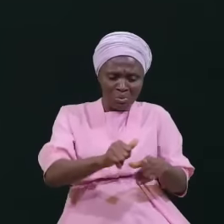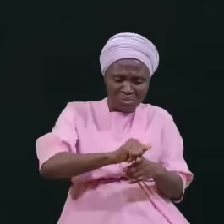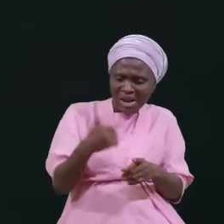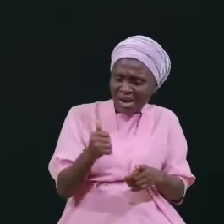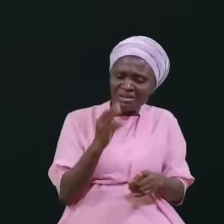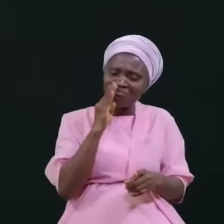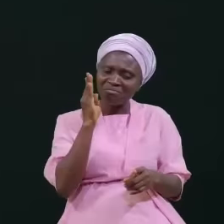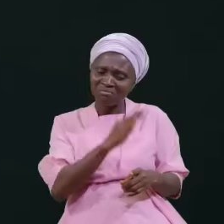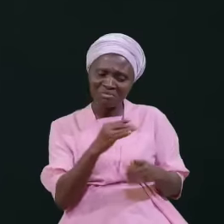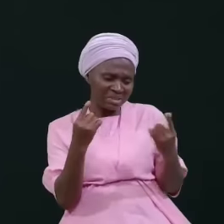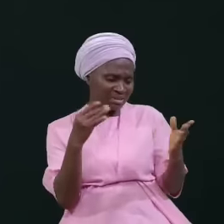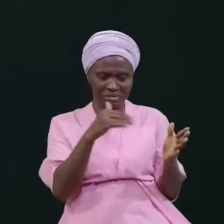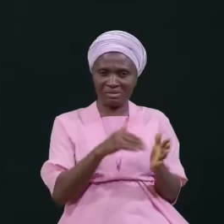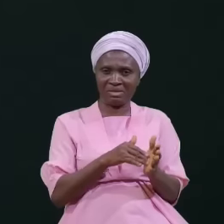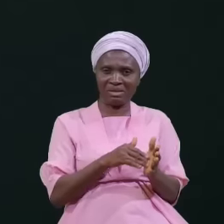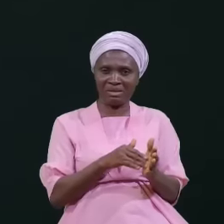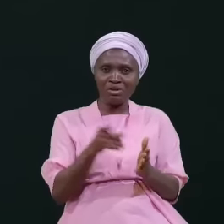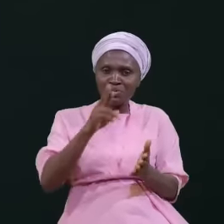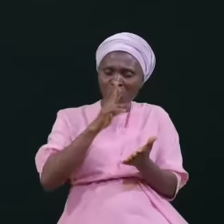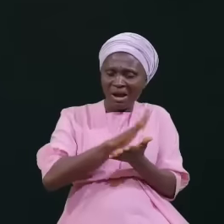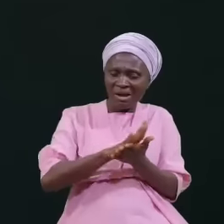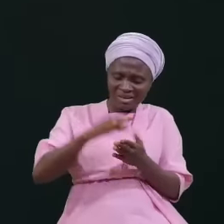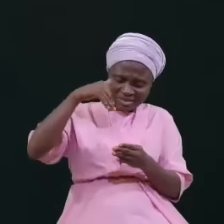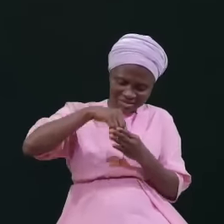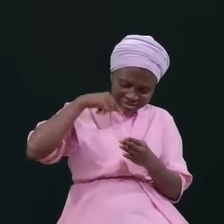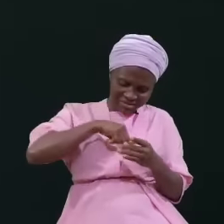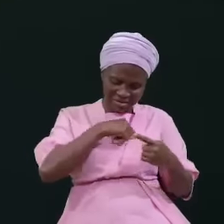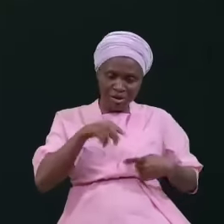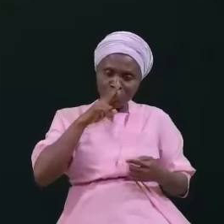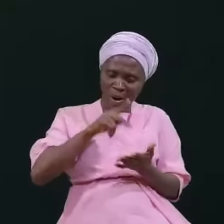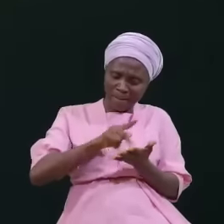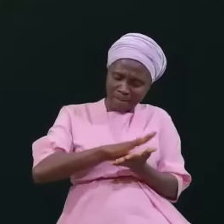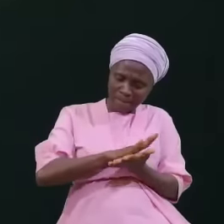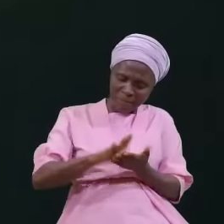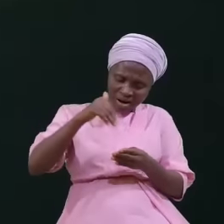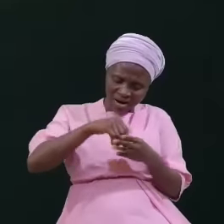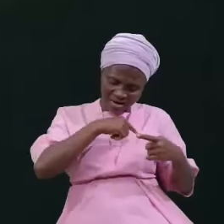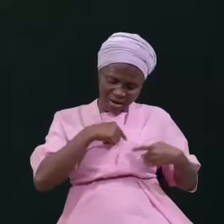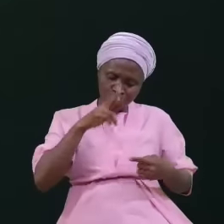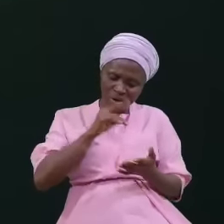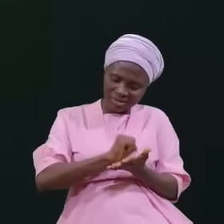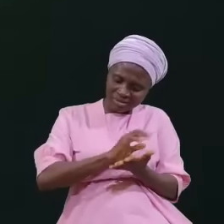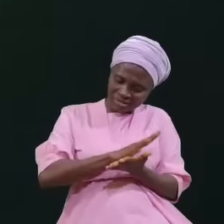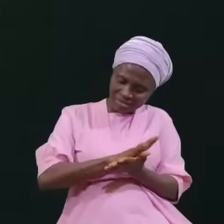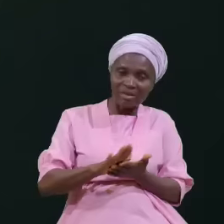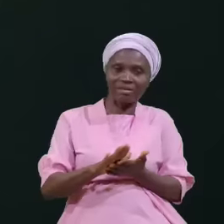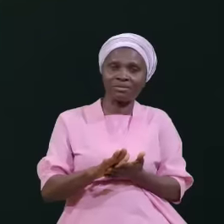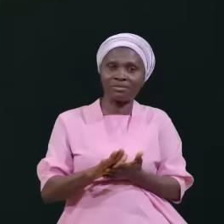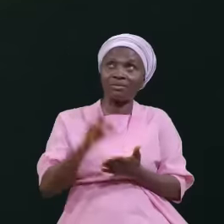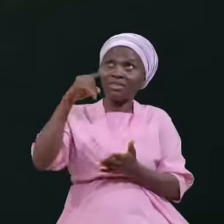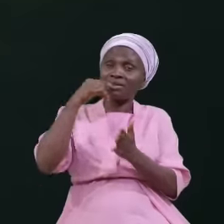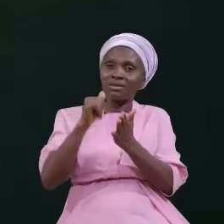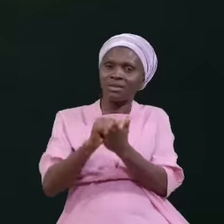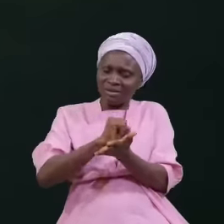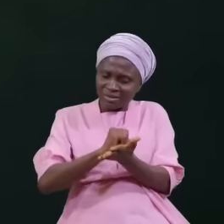anymore. You're cleansed, you're purged, you're purified, you're sanctified. Sanctify them through thy truth.